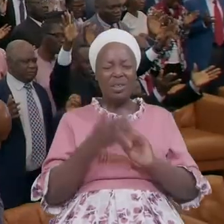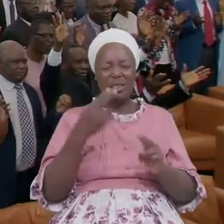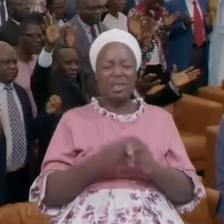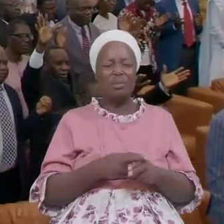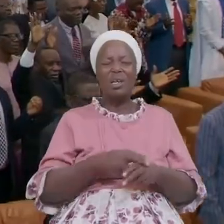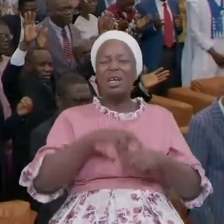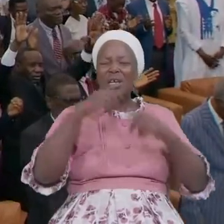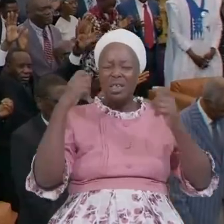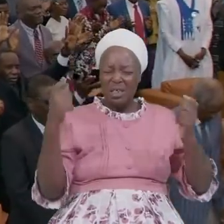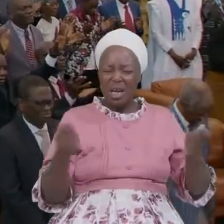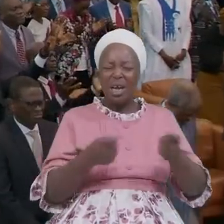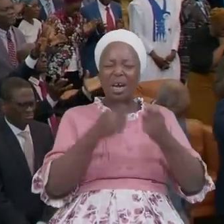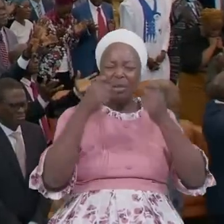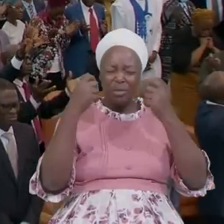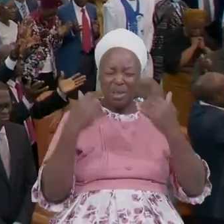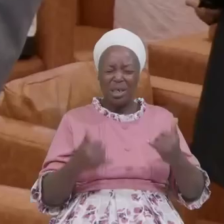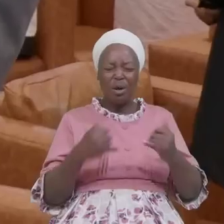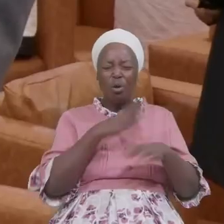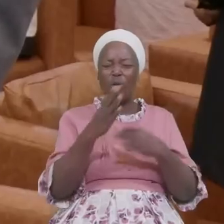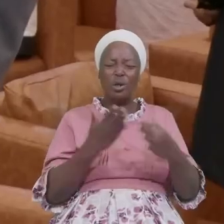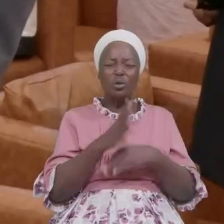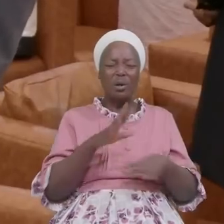Triumph now all the way through.